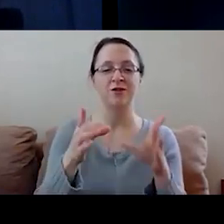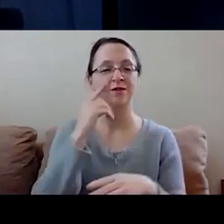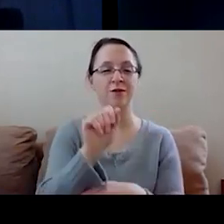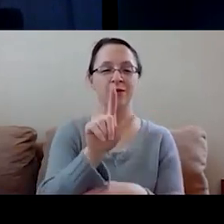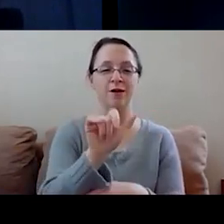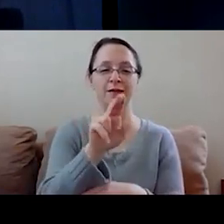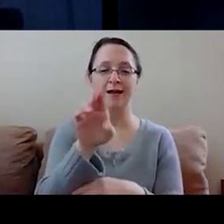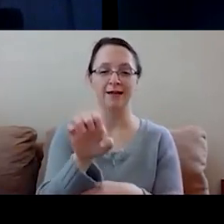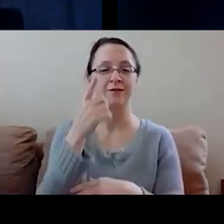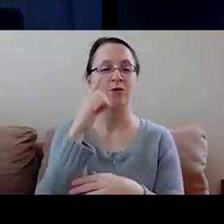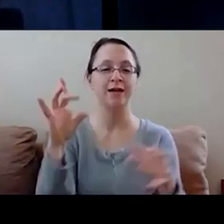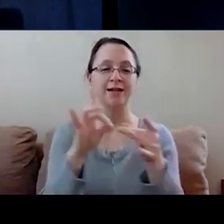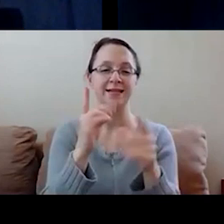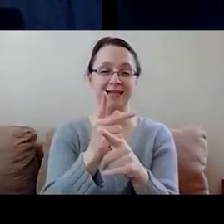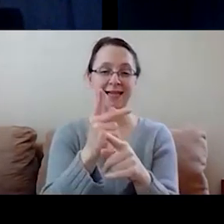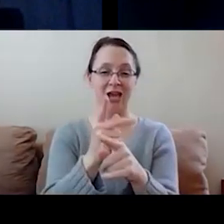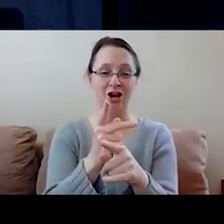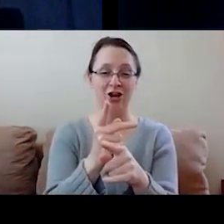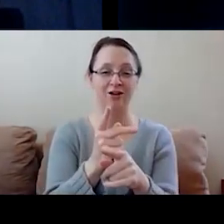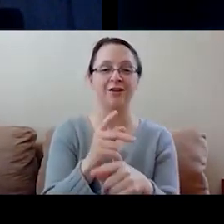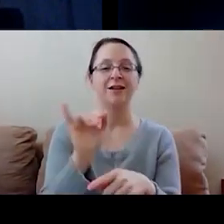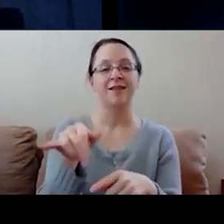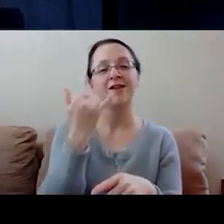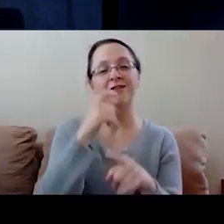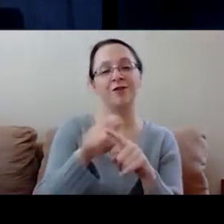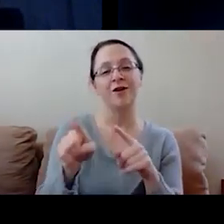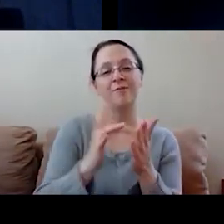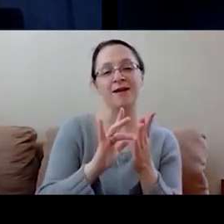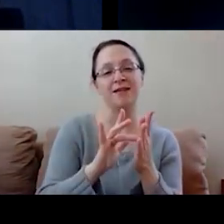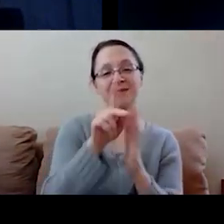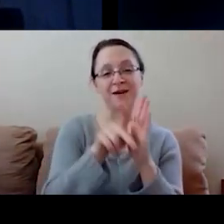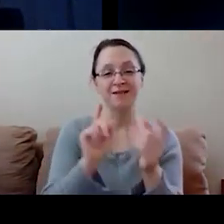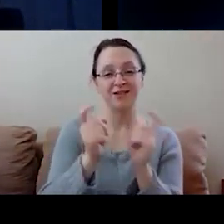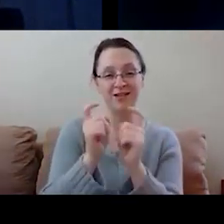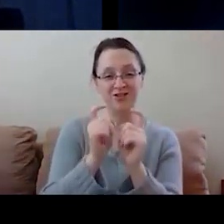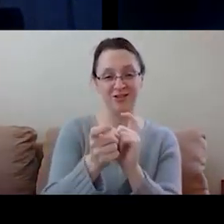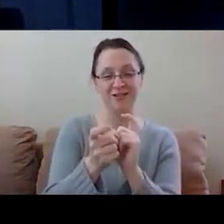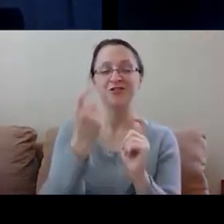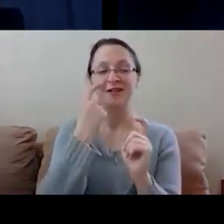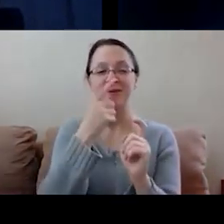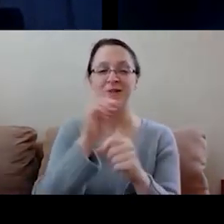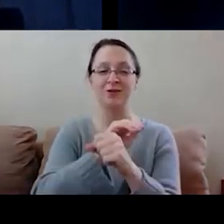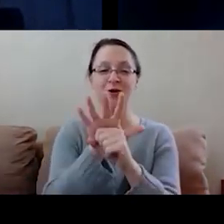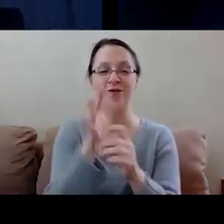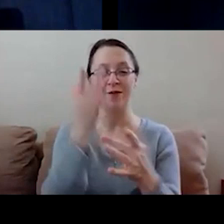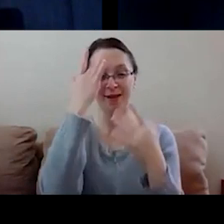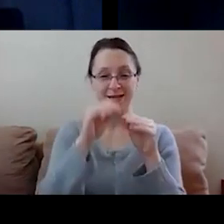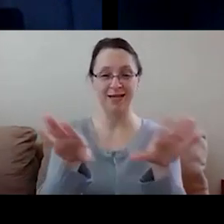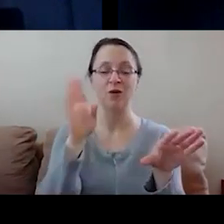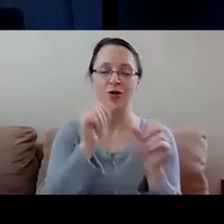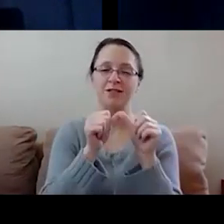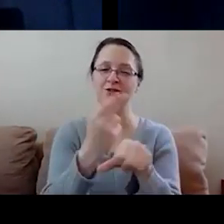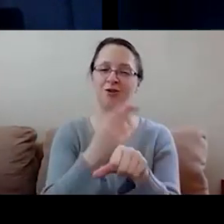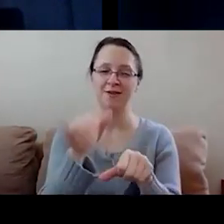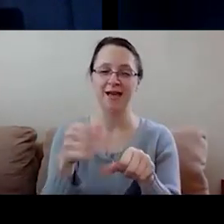Connected Care. If you want to know if the telemedicine policy changes that have emerged in the setting of the COVID pandemic are going to persist, join